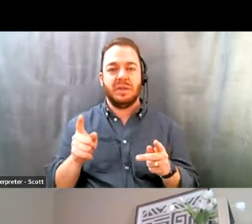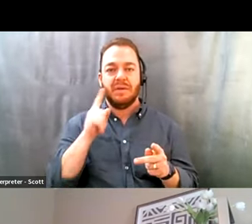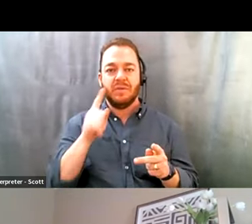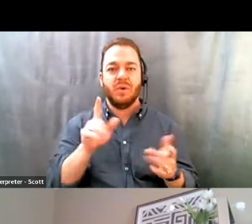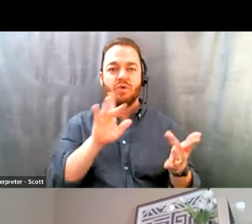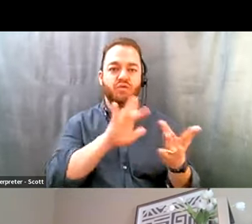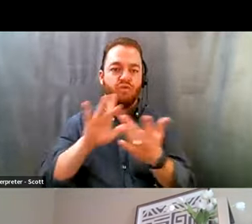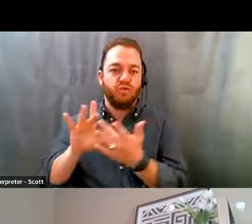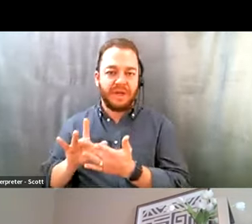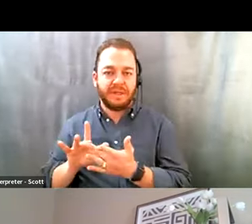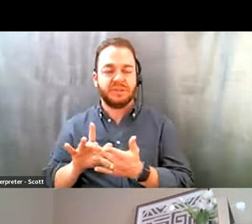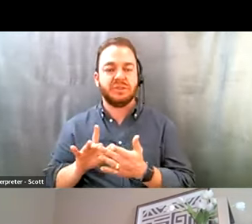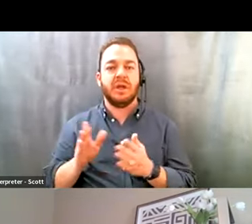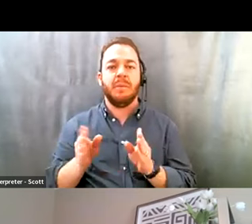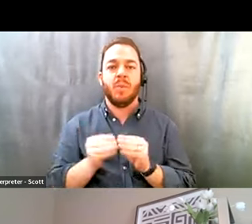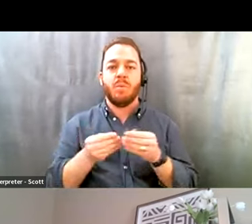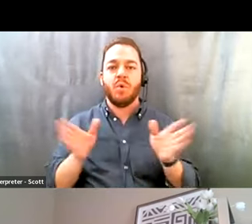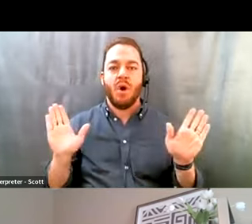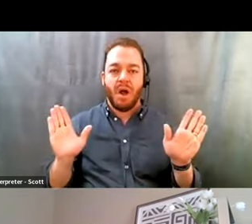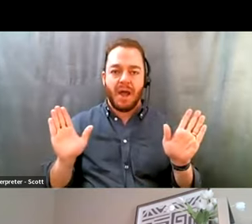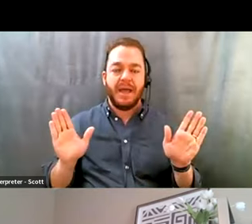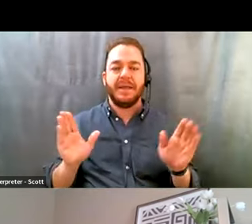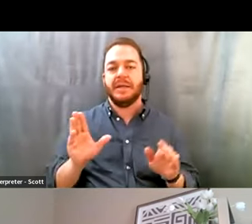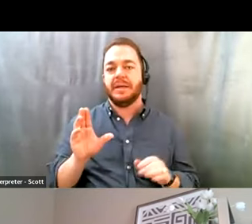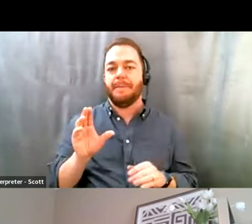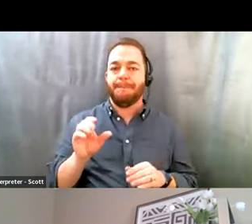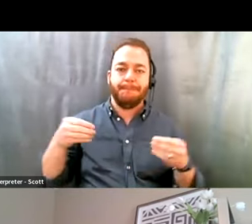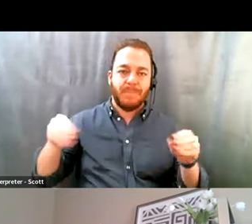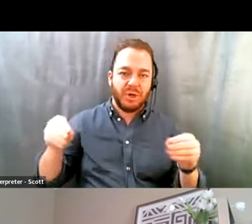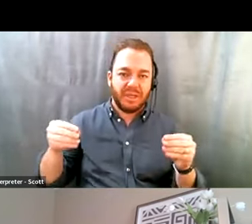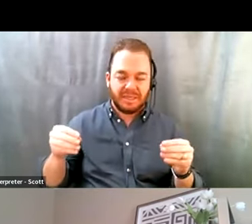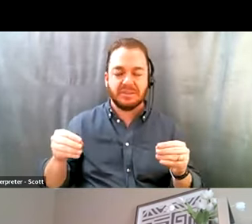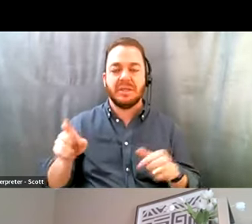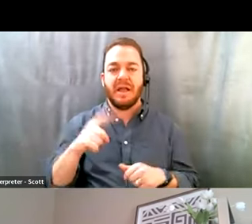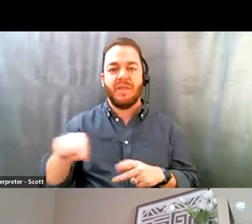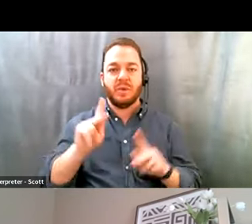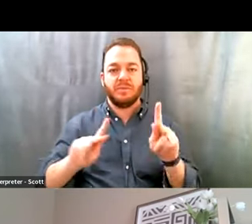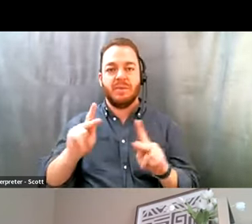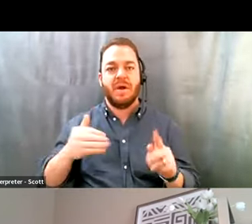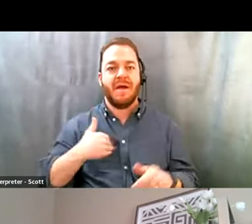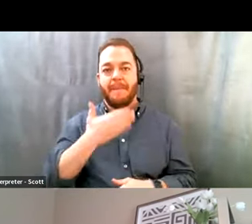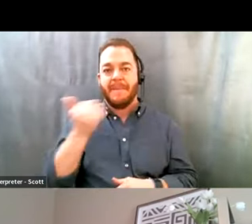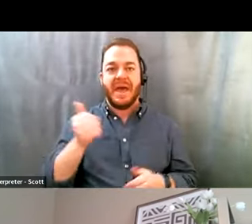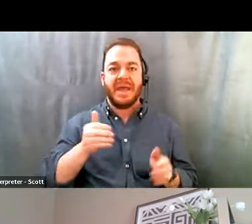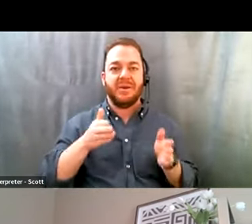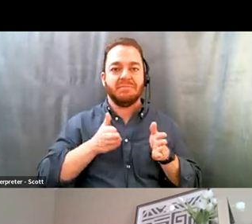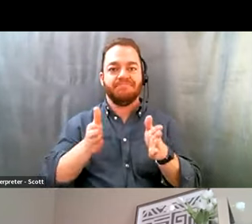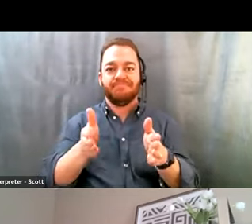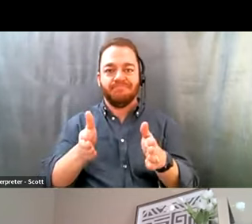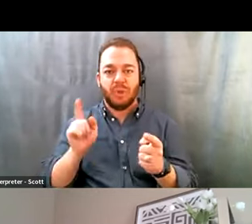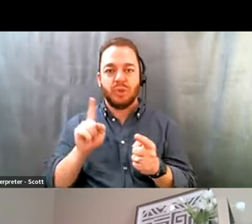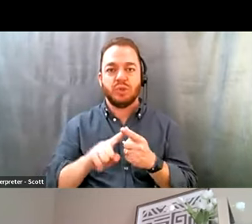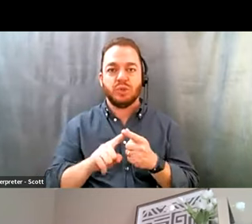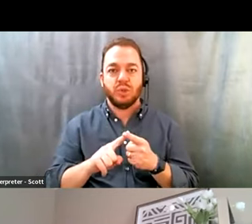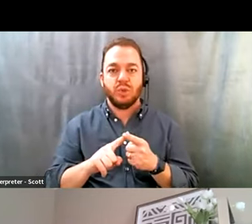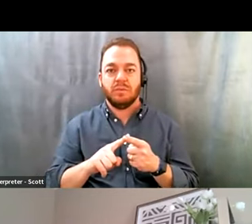reach broader markets, sub-markets, mini markets, and those folks have better avenues and pathways to reach